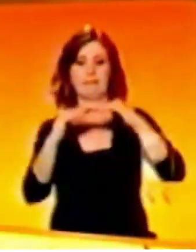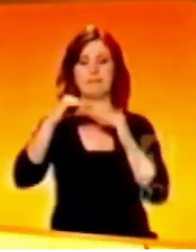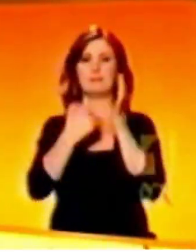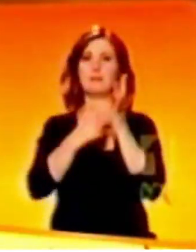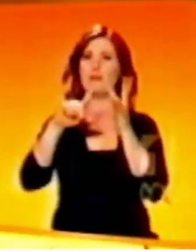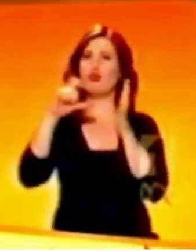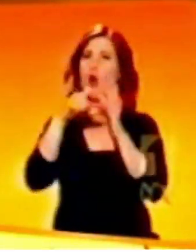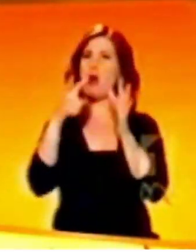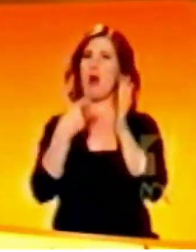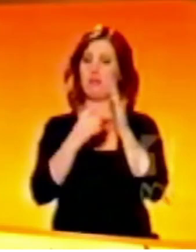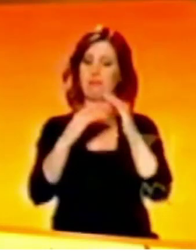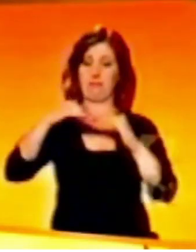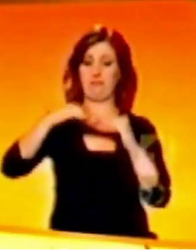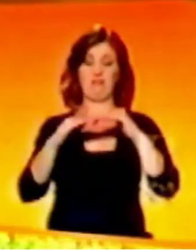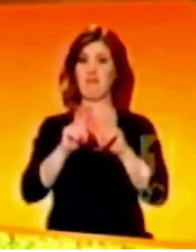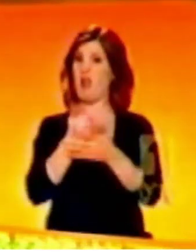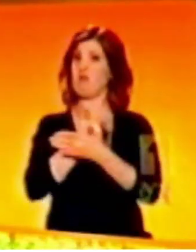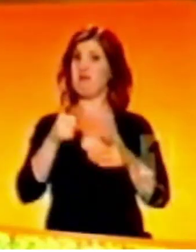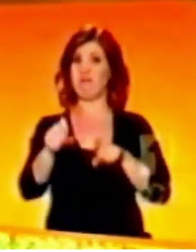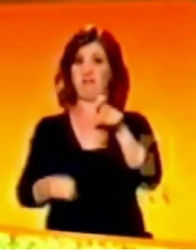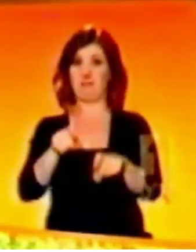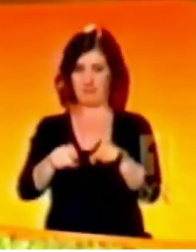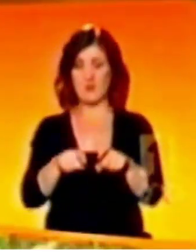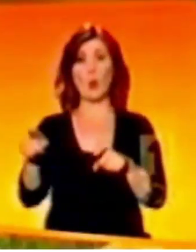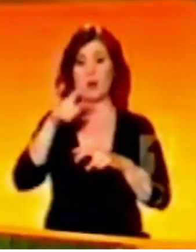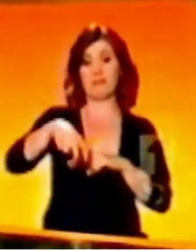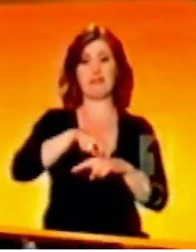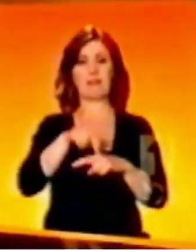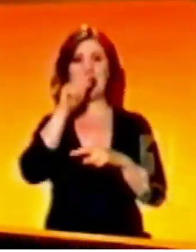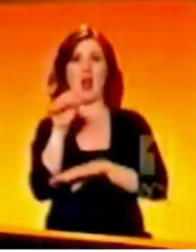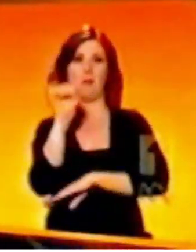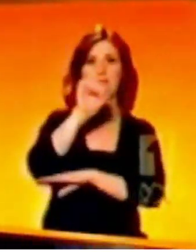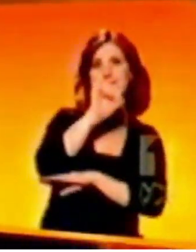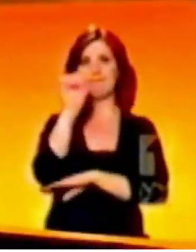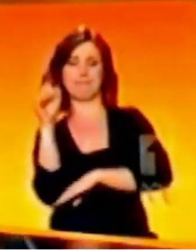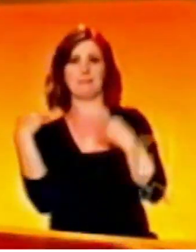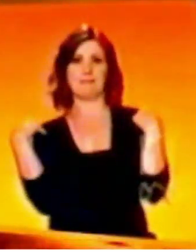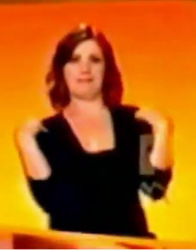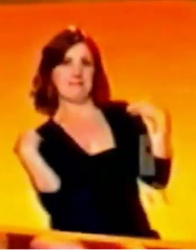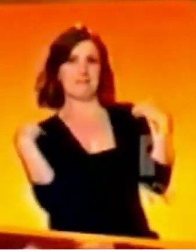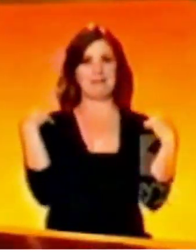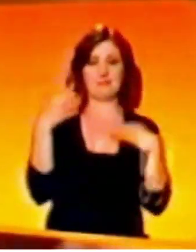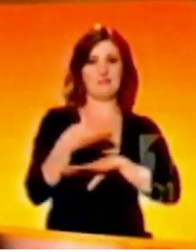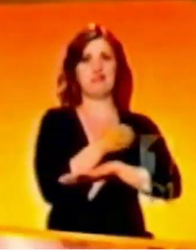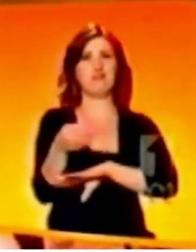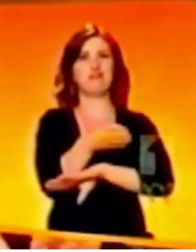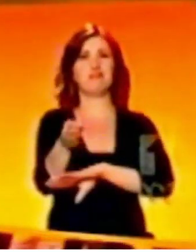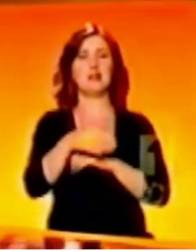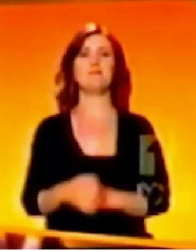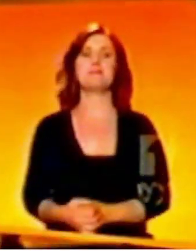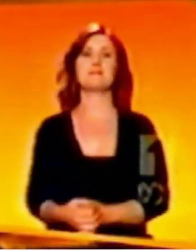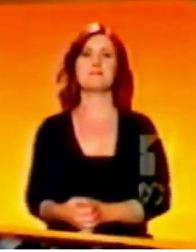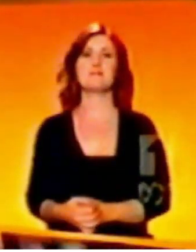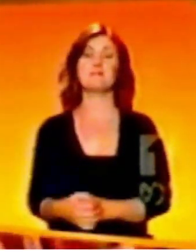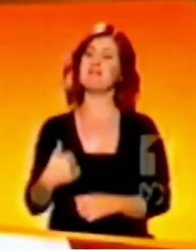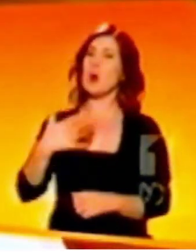set on the main frame of the recumbent bike, and that allows him to rock left and right. I'm gonna still take it